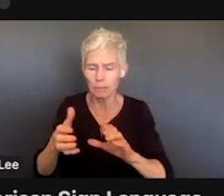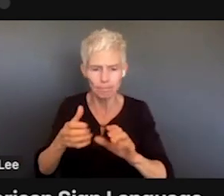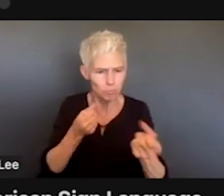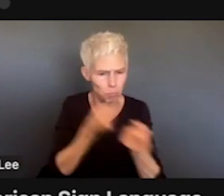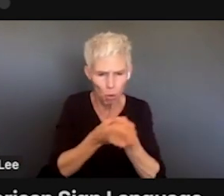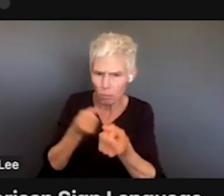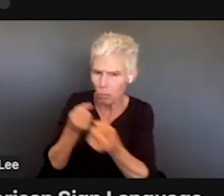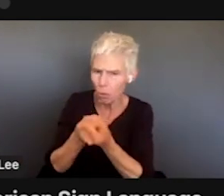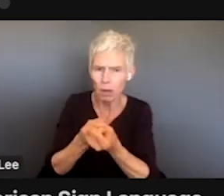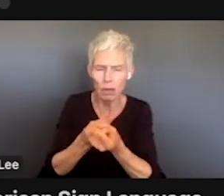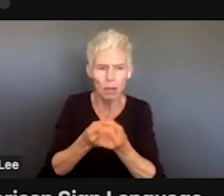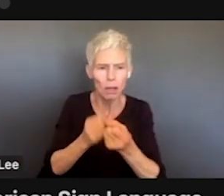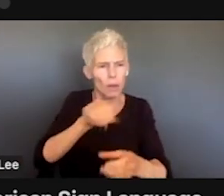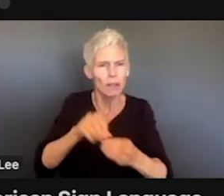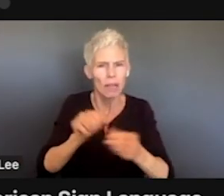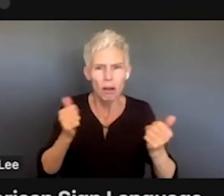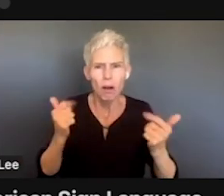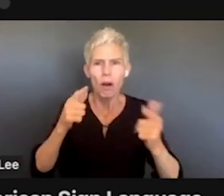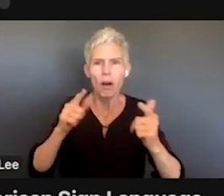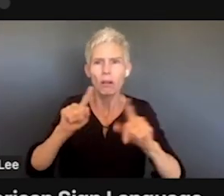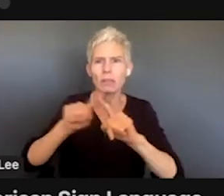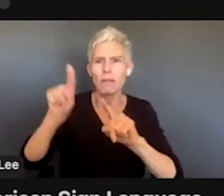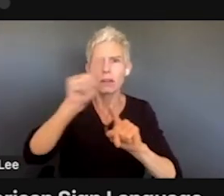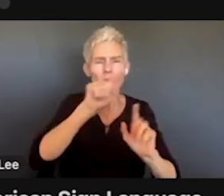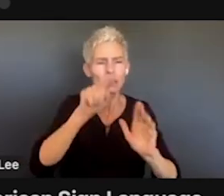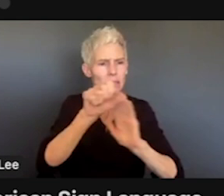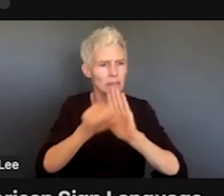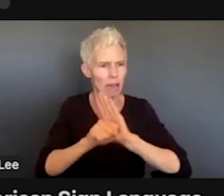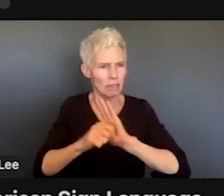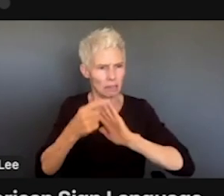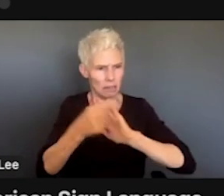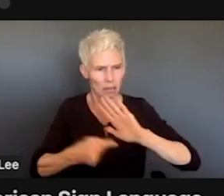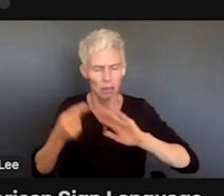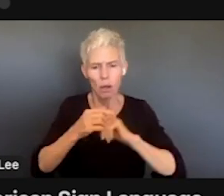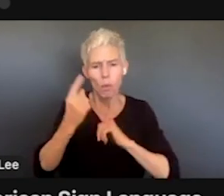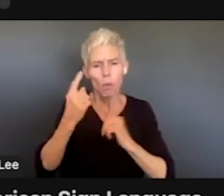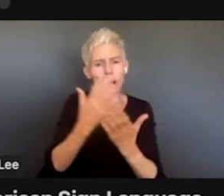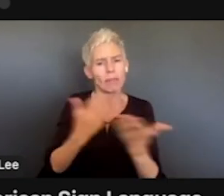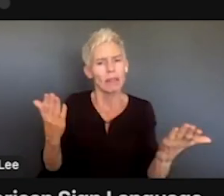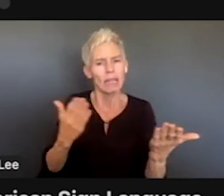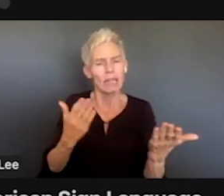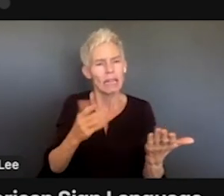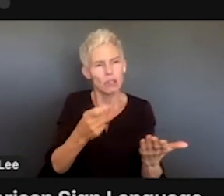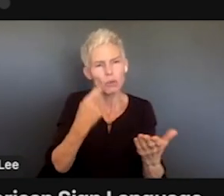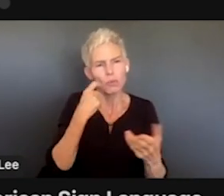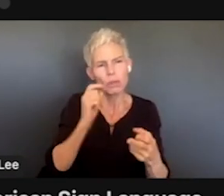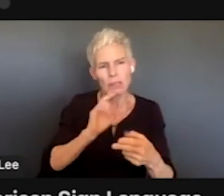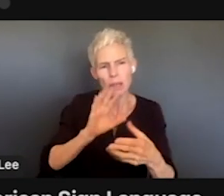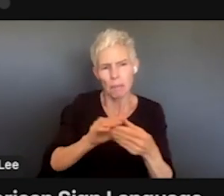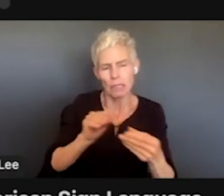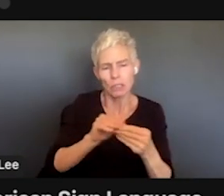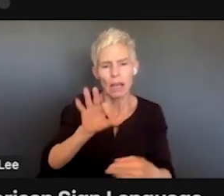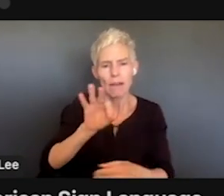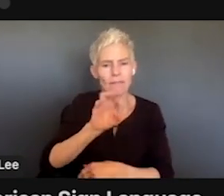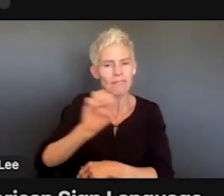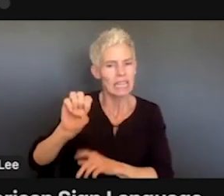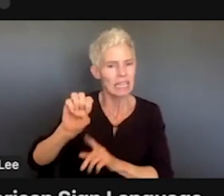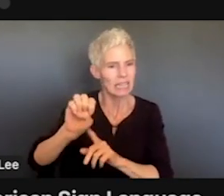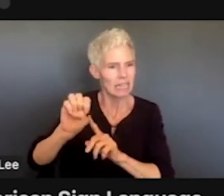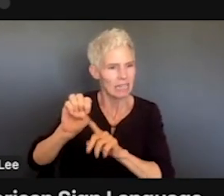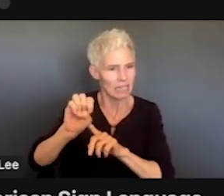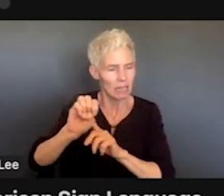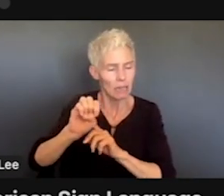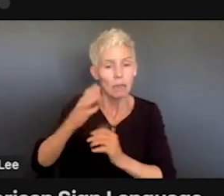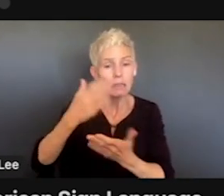states. So one of the things that sometimes comes up, as you brought up earlier, is the fees. Well, we have states